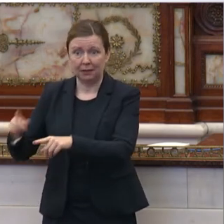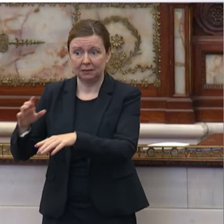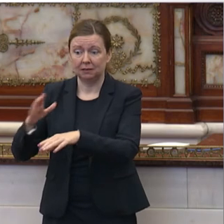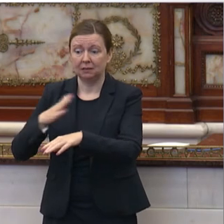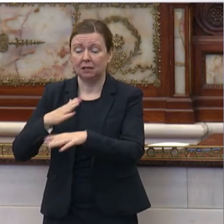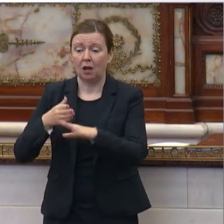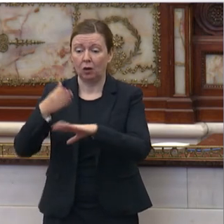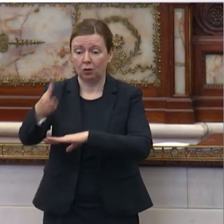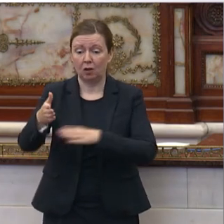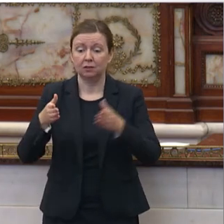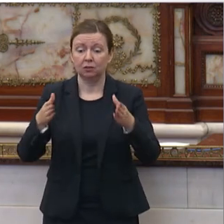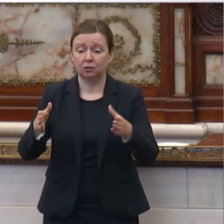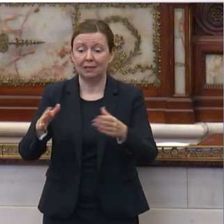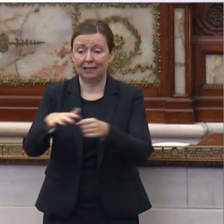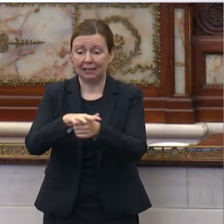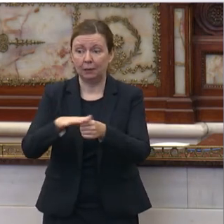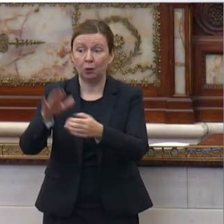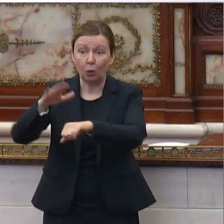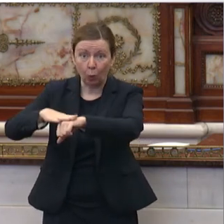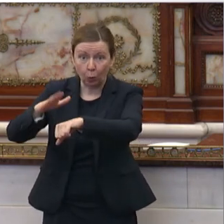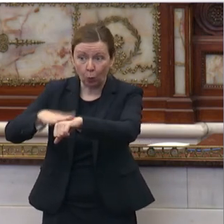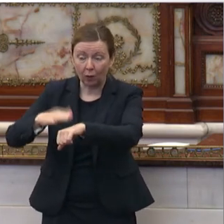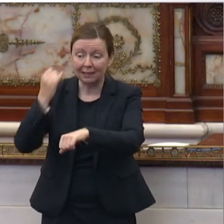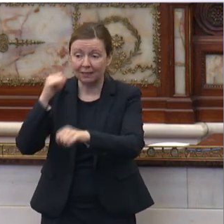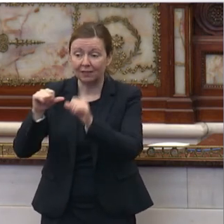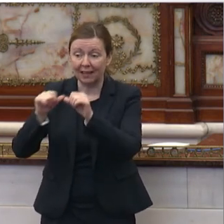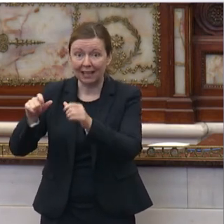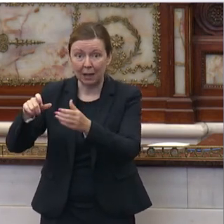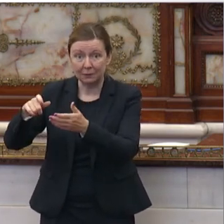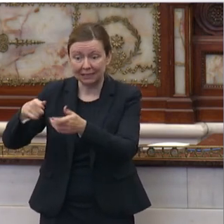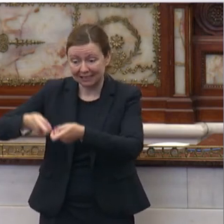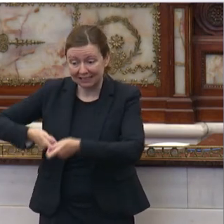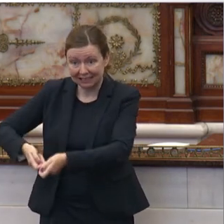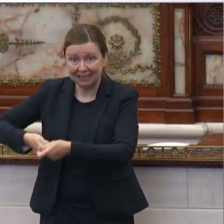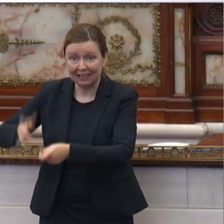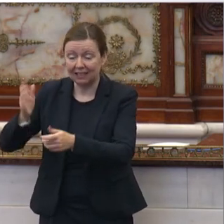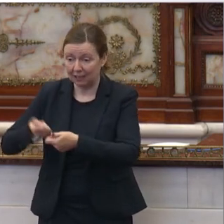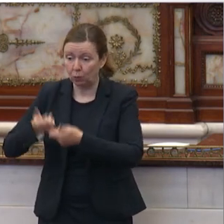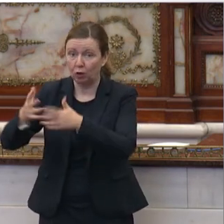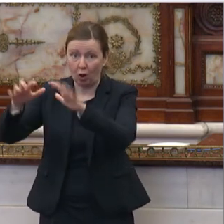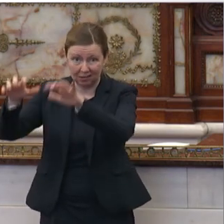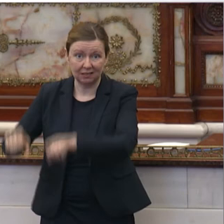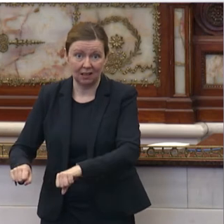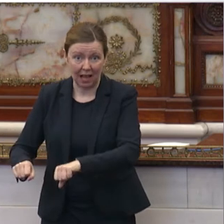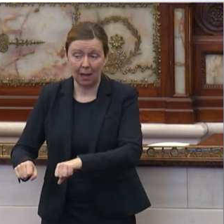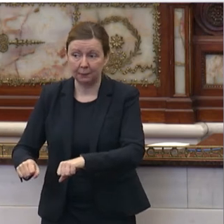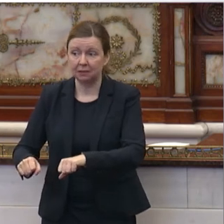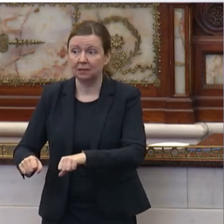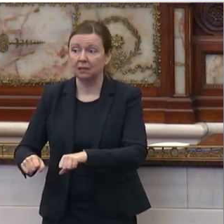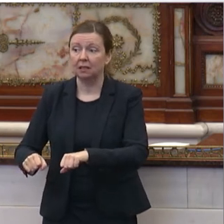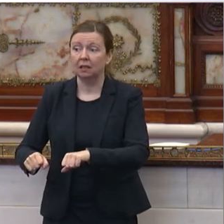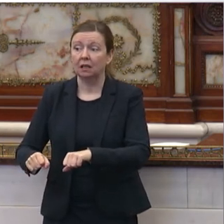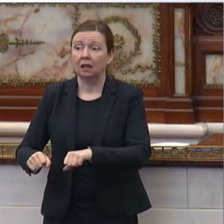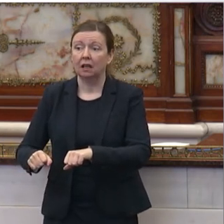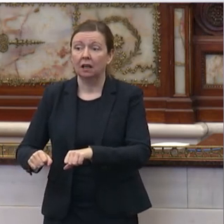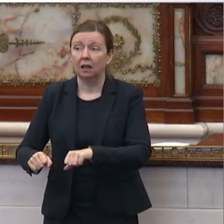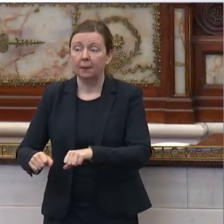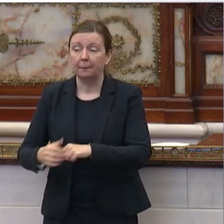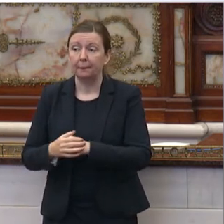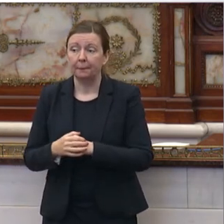the street neighbor actually warned the contractors that if they kept digging, that they would cause a collapse. And we've seen these practices before in our